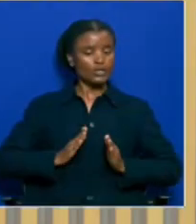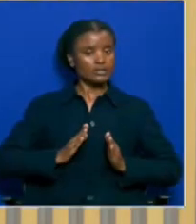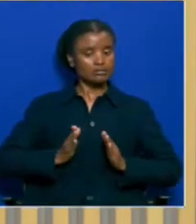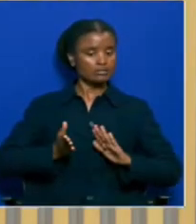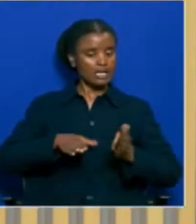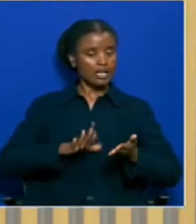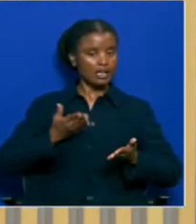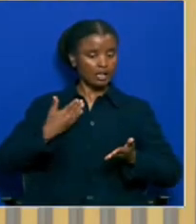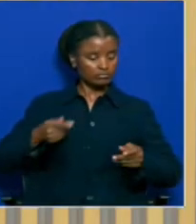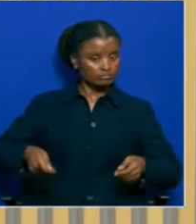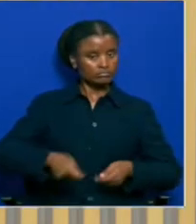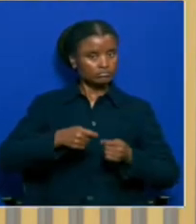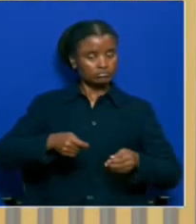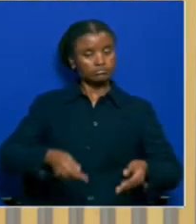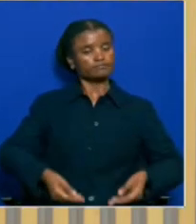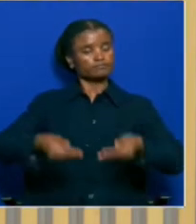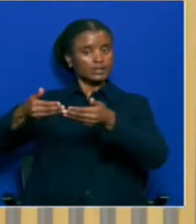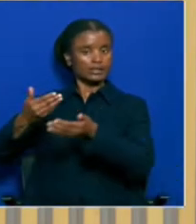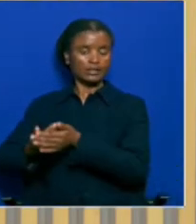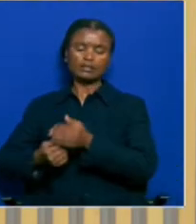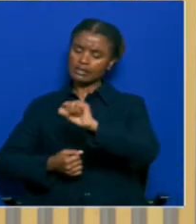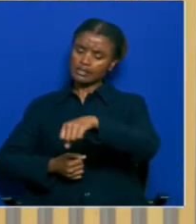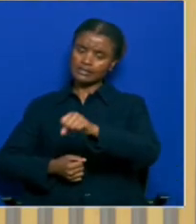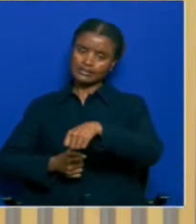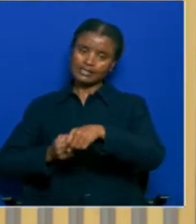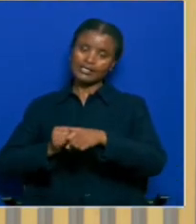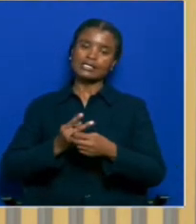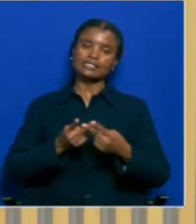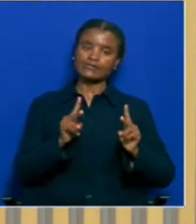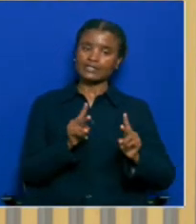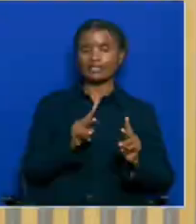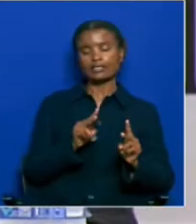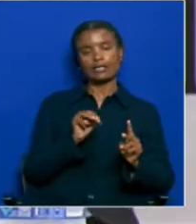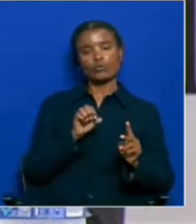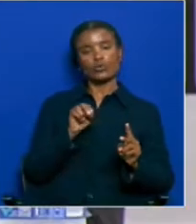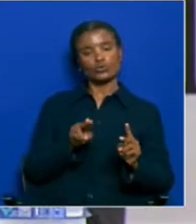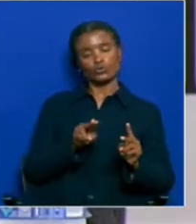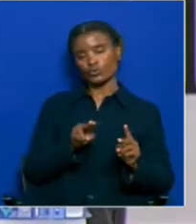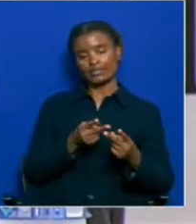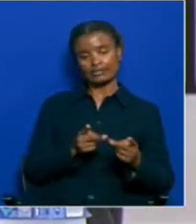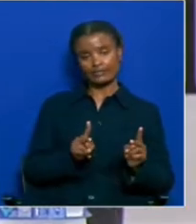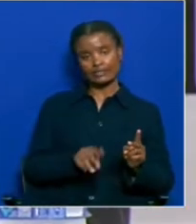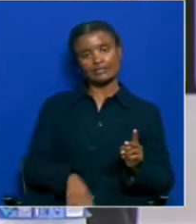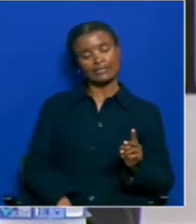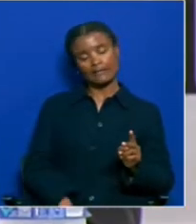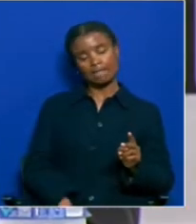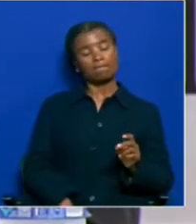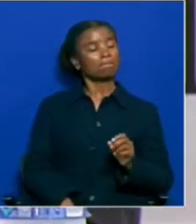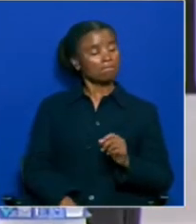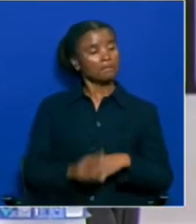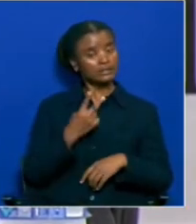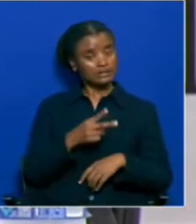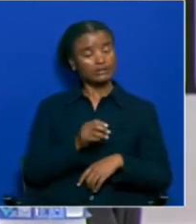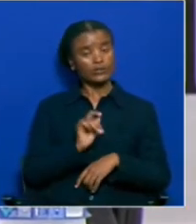yes. It is a different memorandum of understanding than this one. Okay. Now this